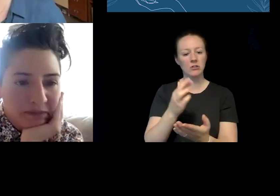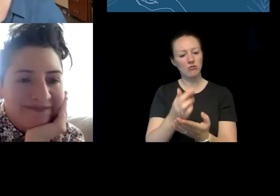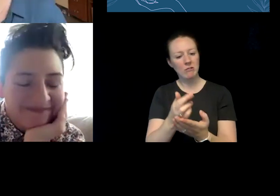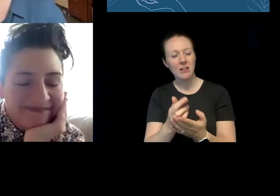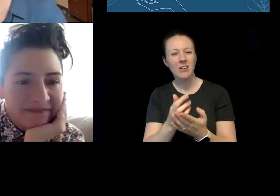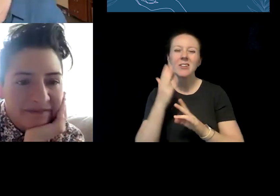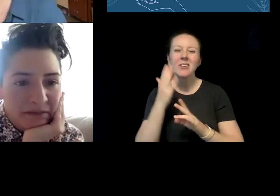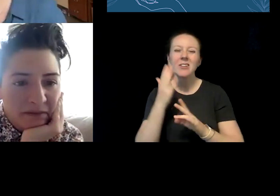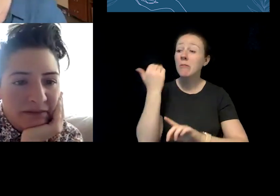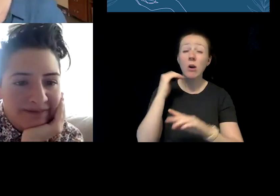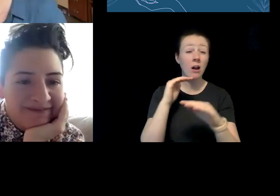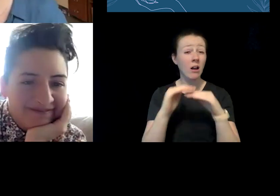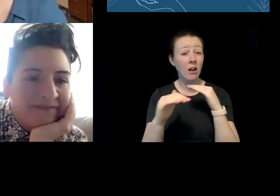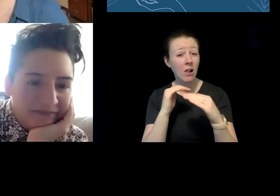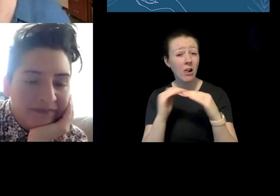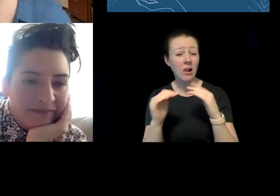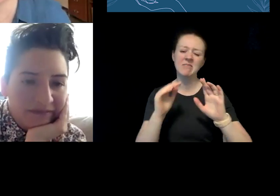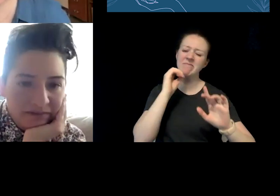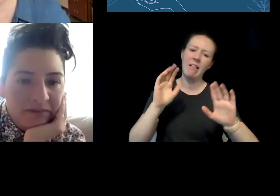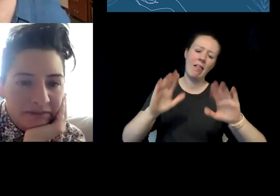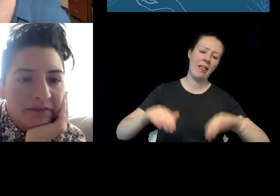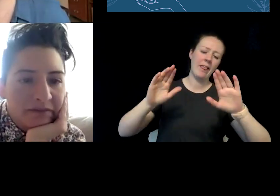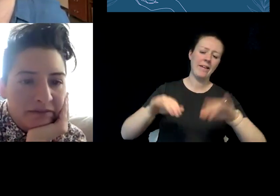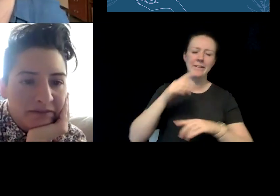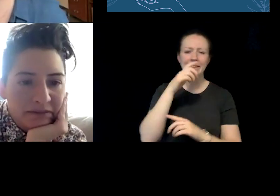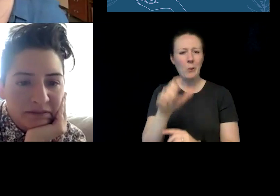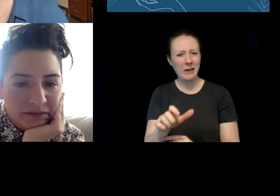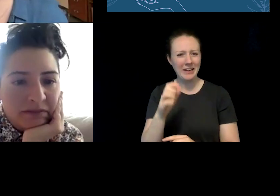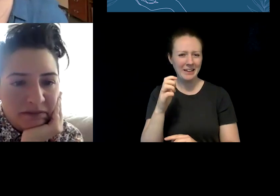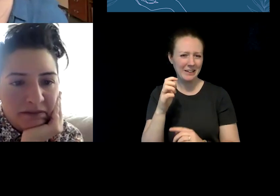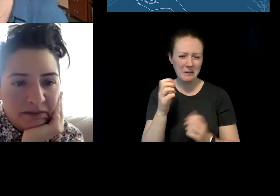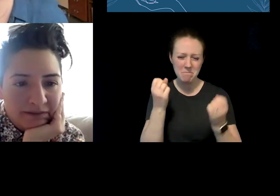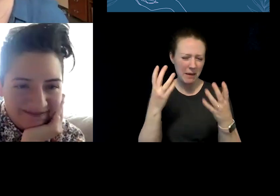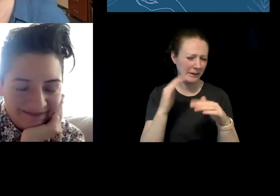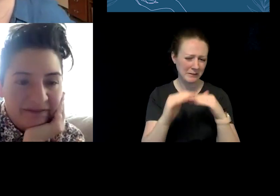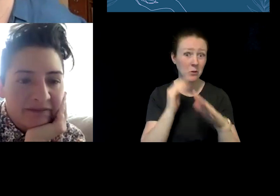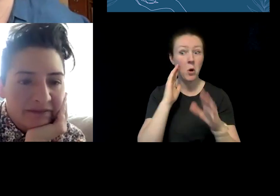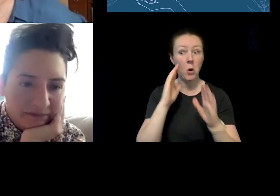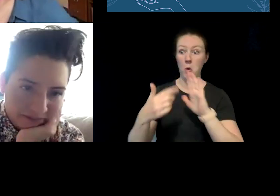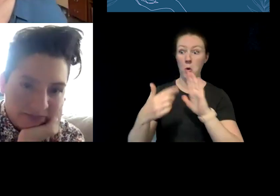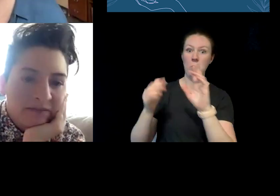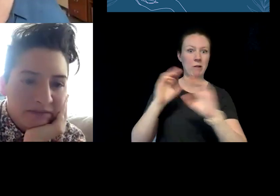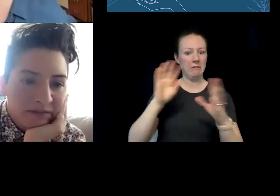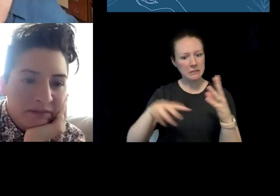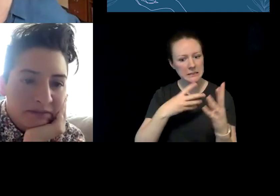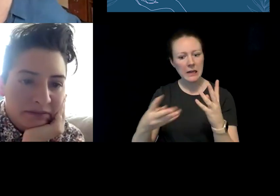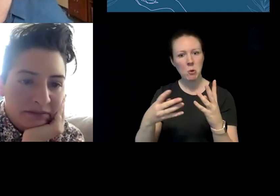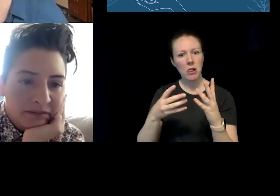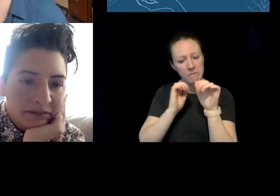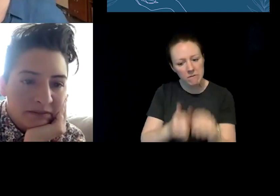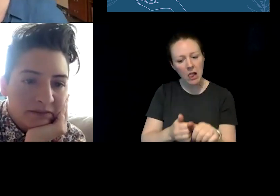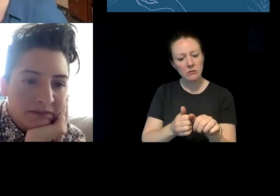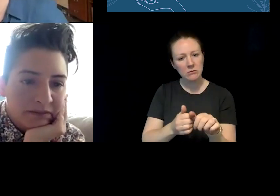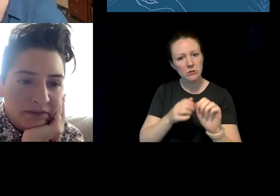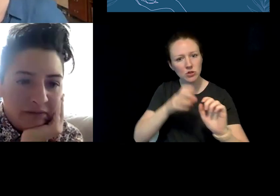in the past for reasons not to put those spaces in. You know, we had like the deadline thing, the schedule thing, all of those